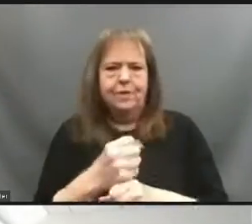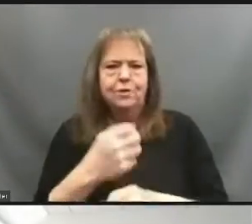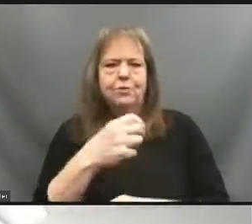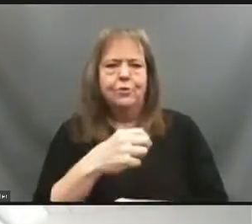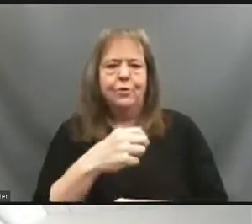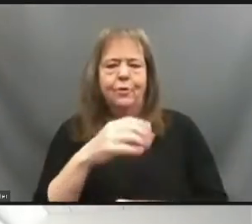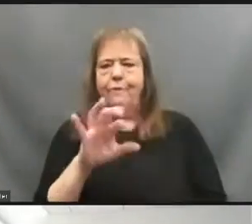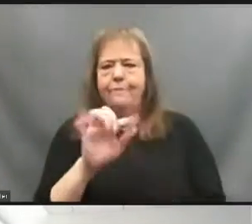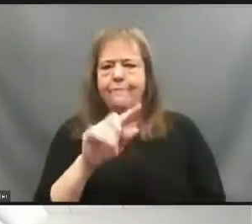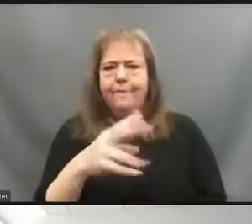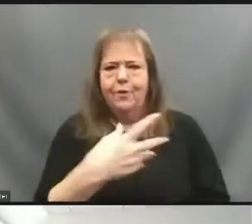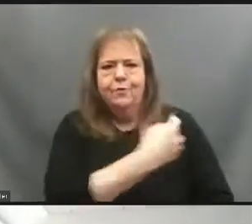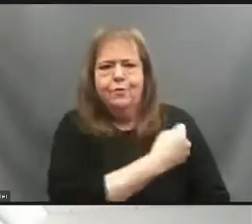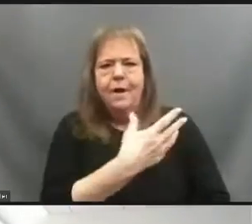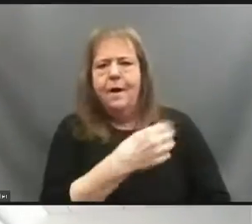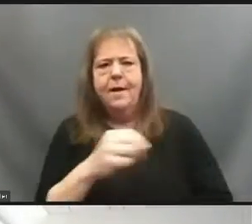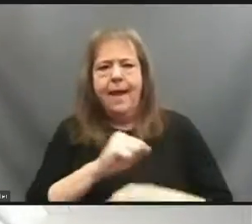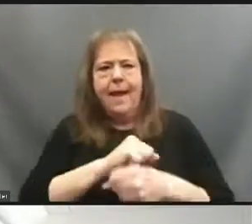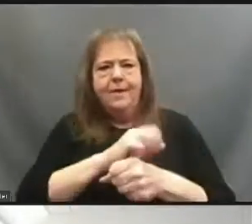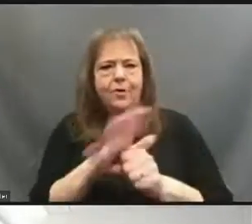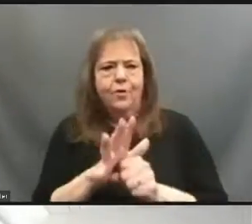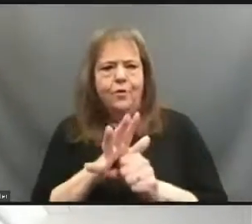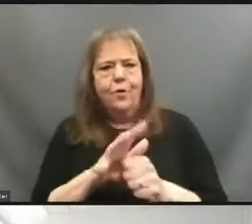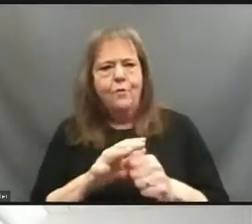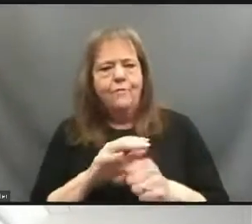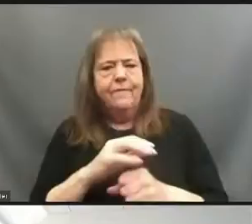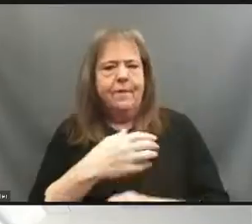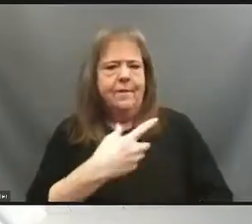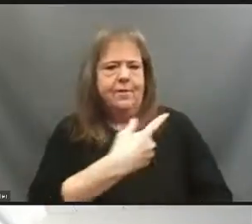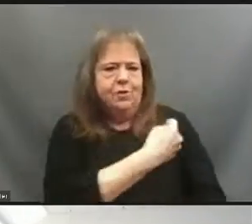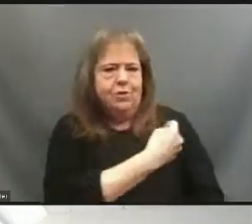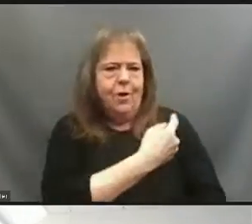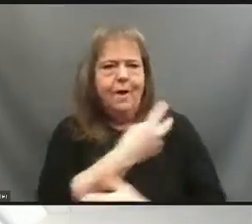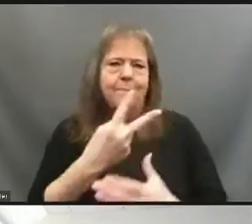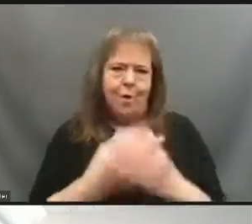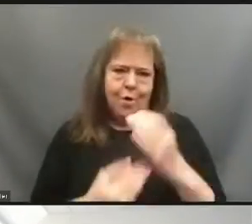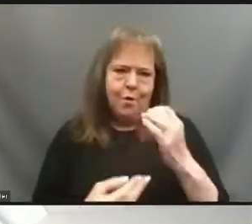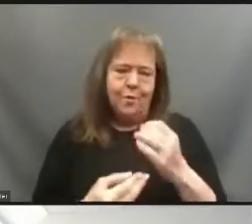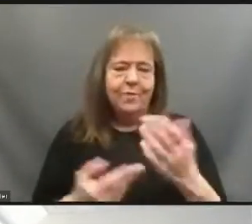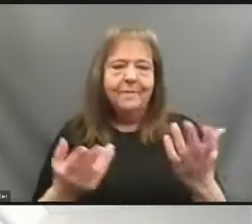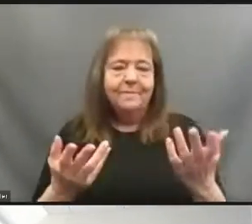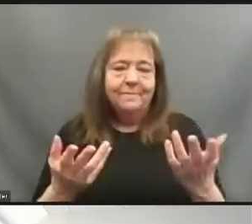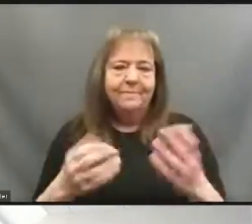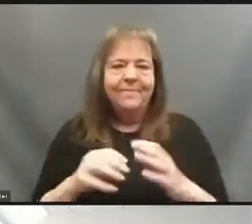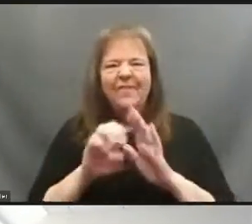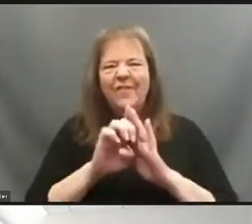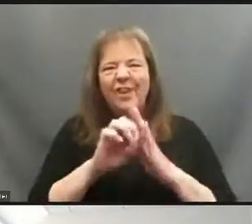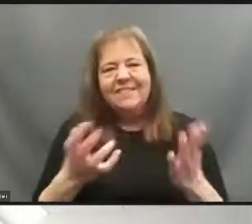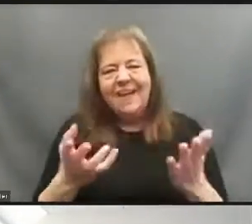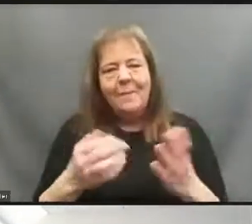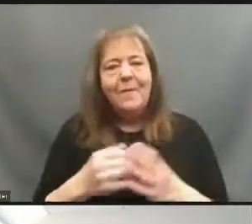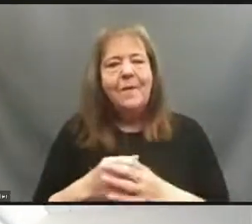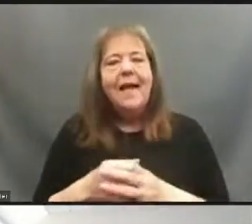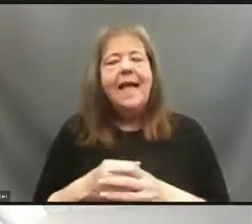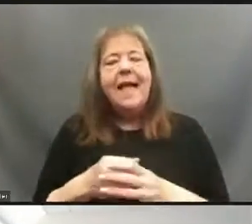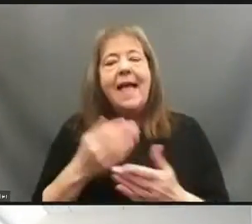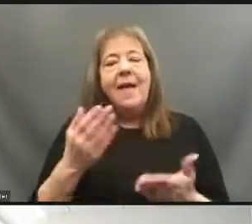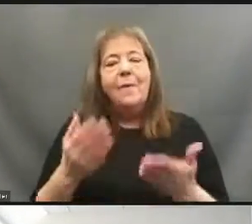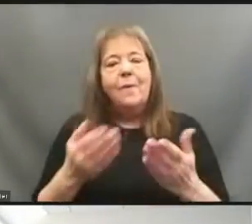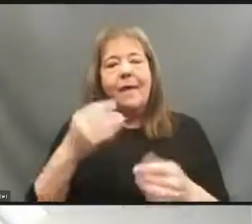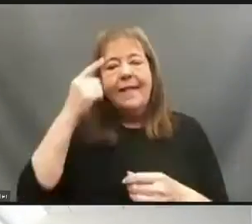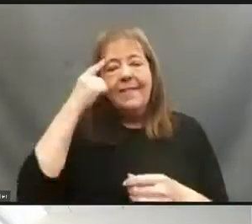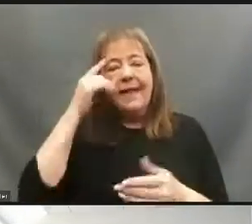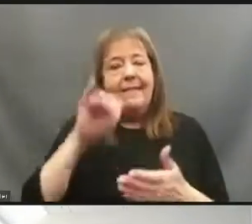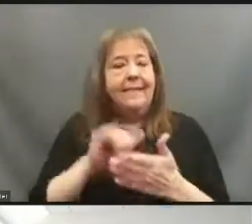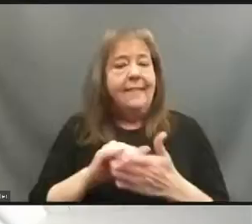or whatever the case may be, whatever the data shows is necessary. And that we look at something that